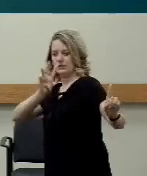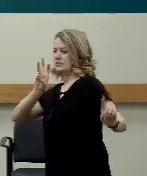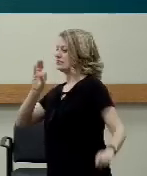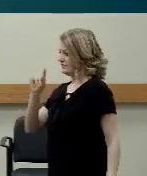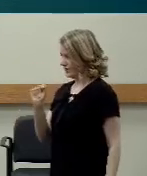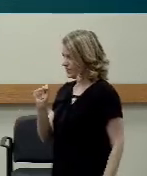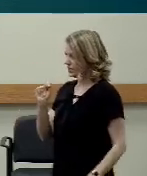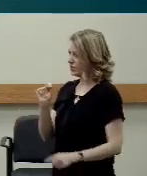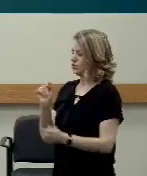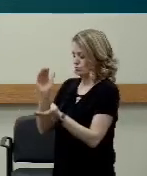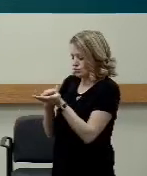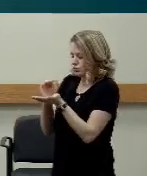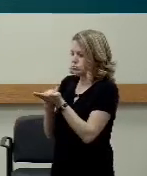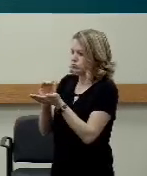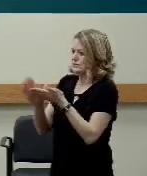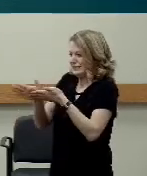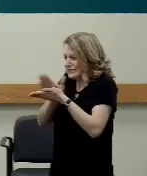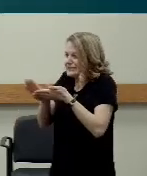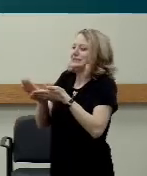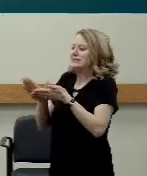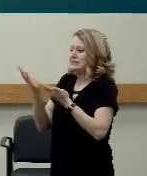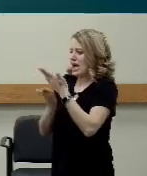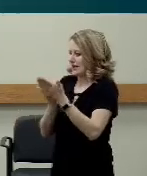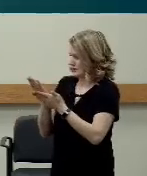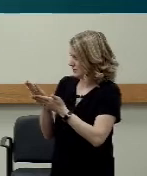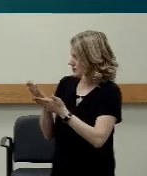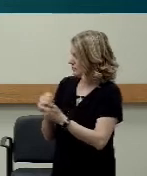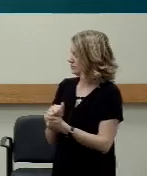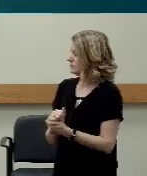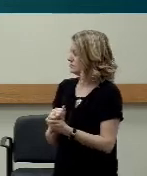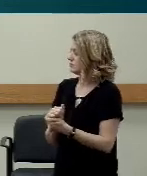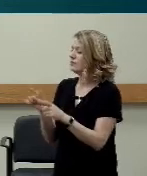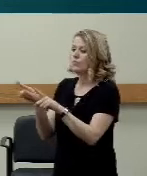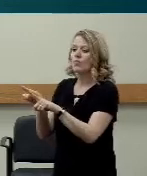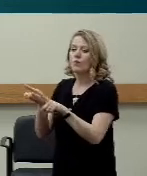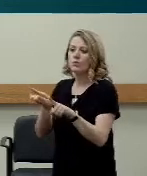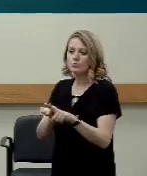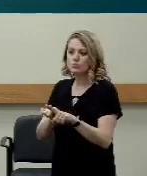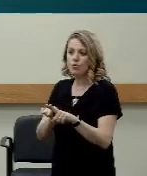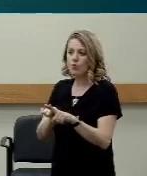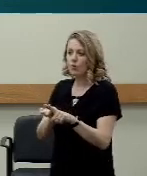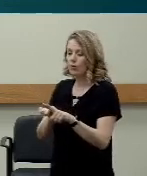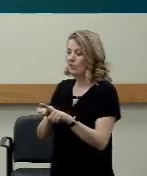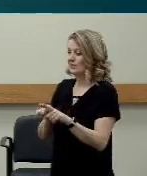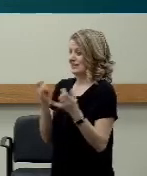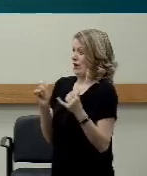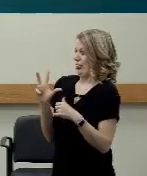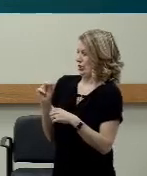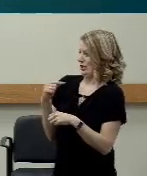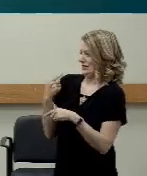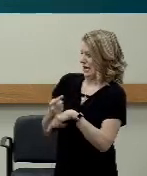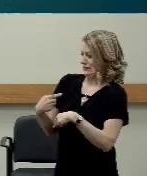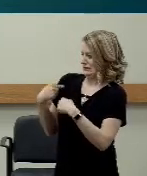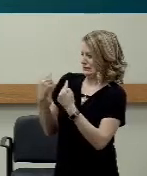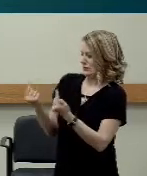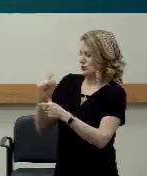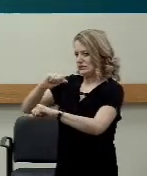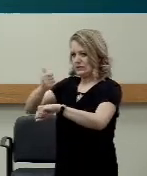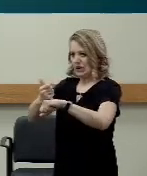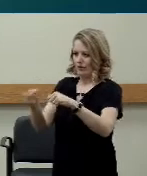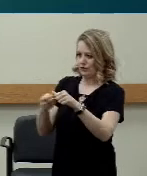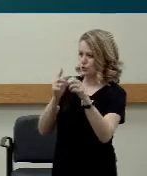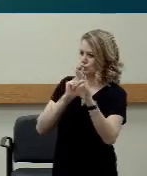hand sanitizer. So also, this brings us to a conclusion 30 days later that the